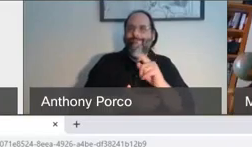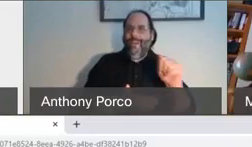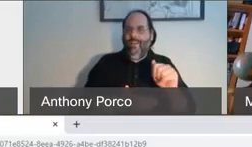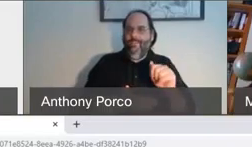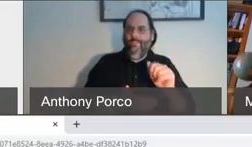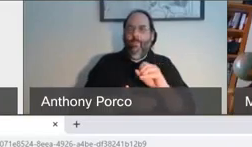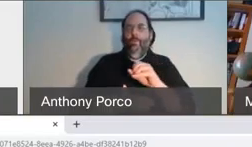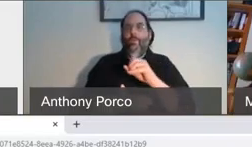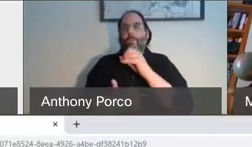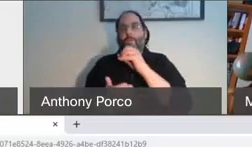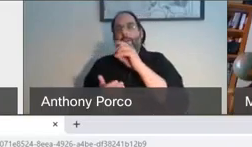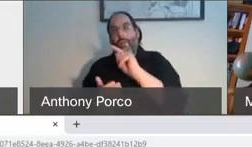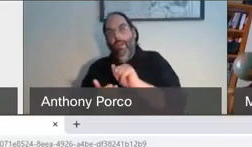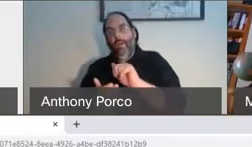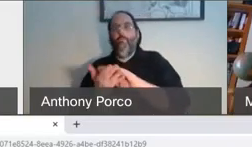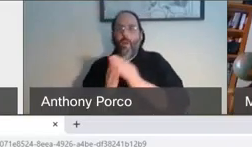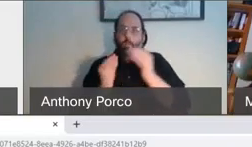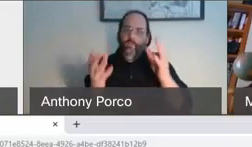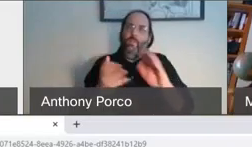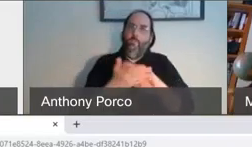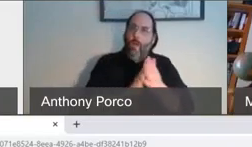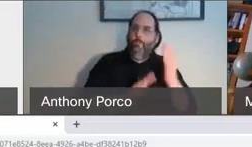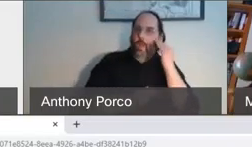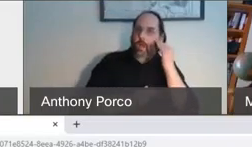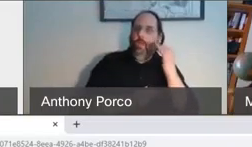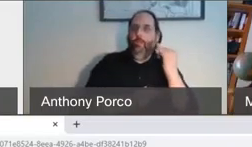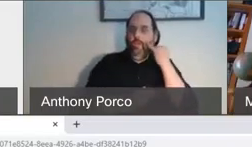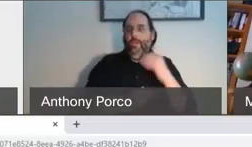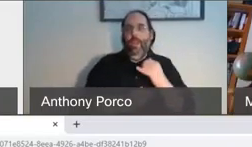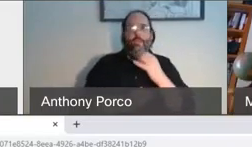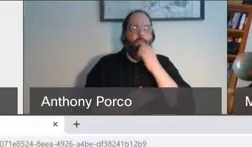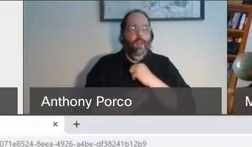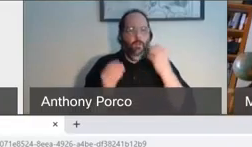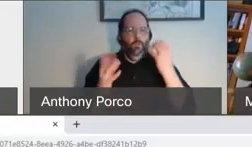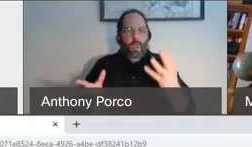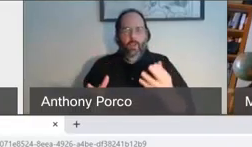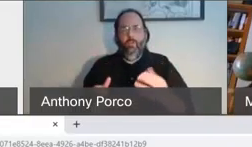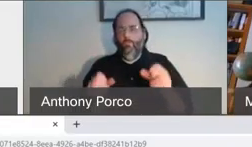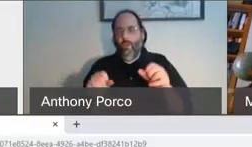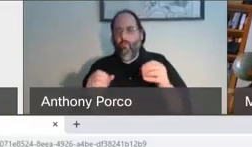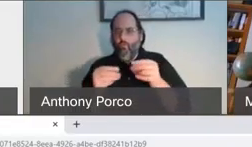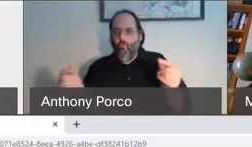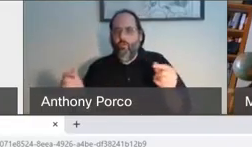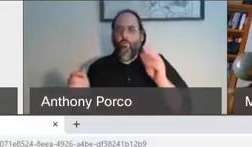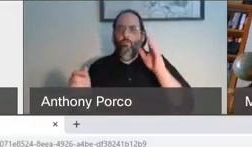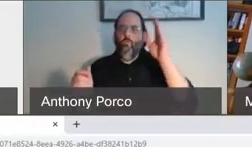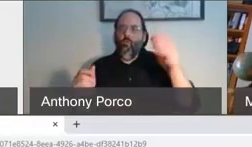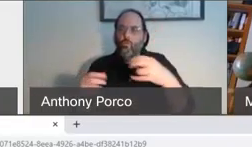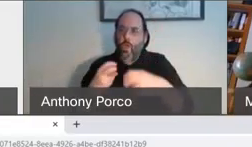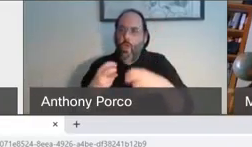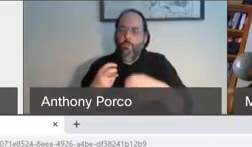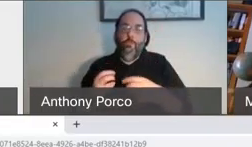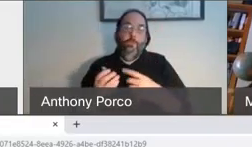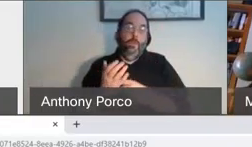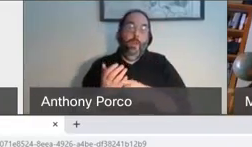to knowledge. So I definitely think that's really valuable insight. Potential solutions to ongoing problems, right? Sometimes it's not